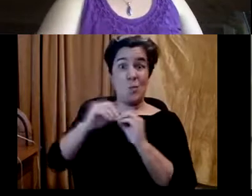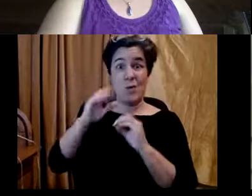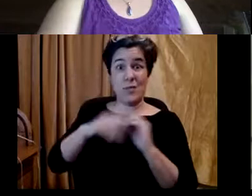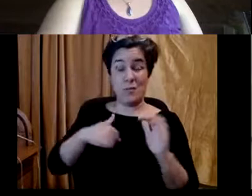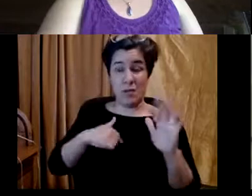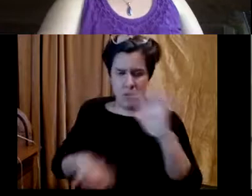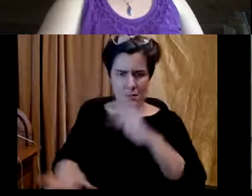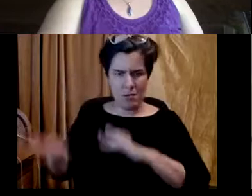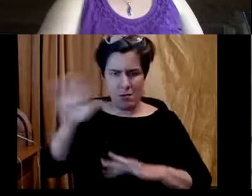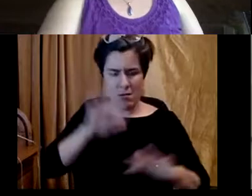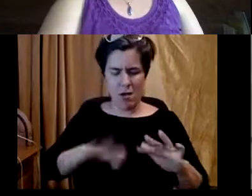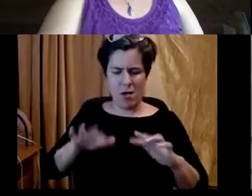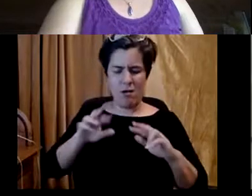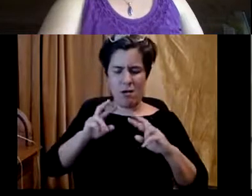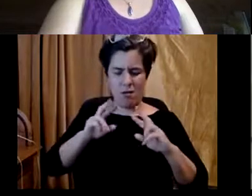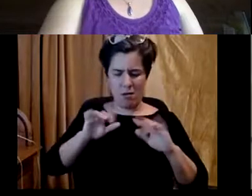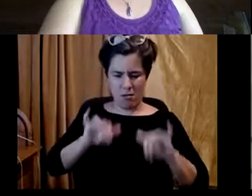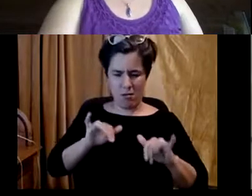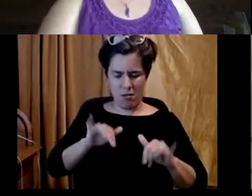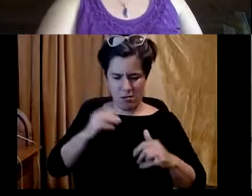And to then realize that, yes,